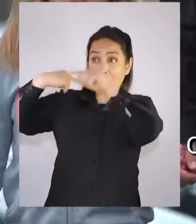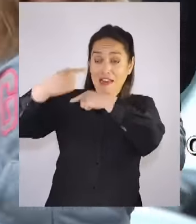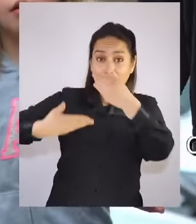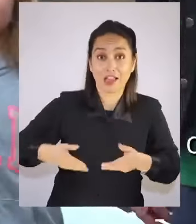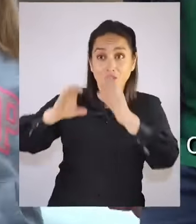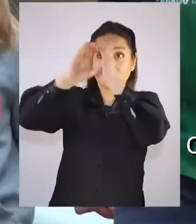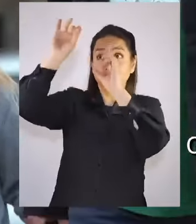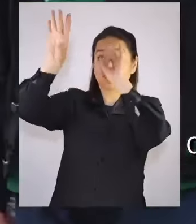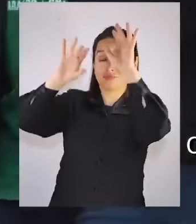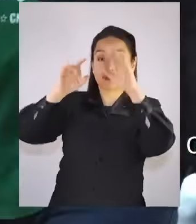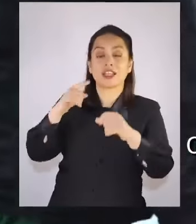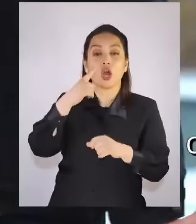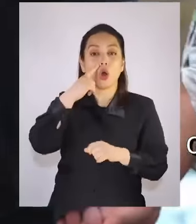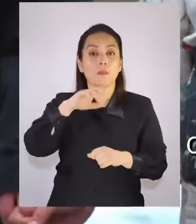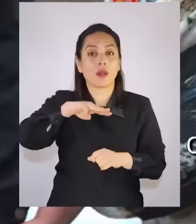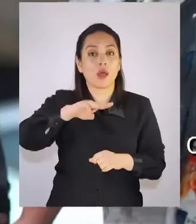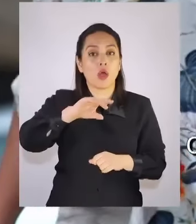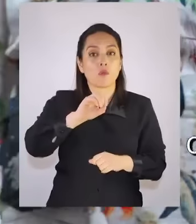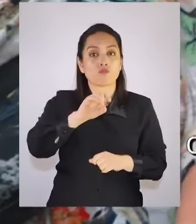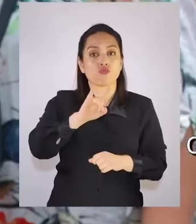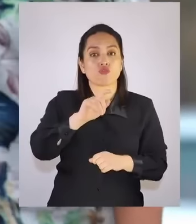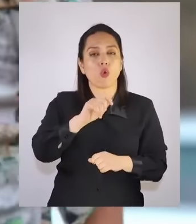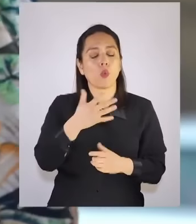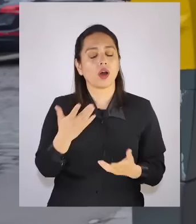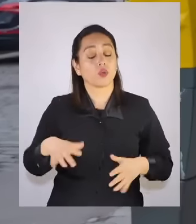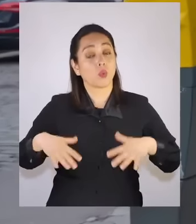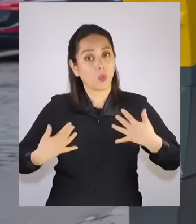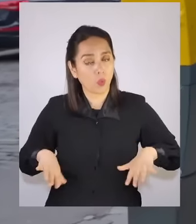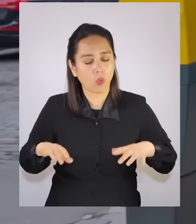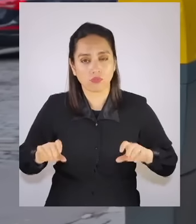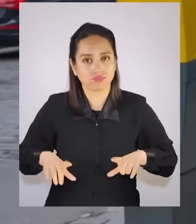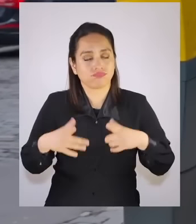que de Juan Moat, parece algo único.